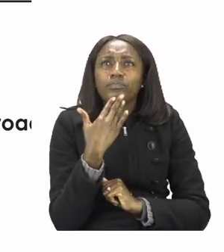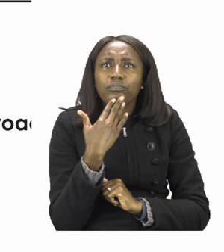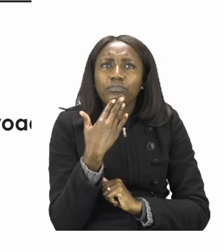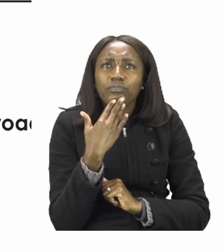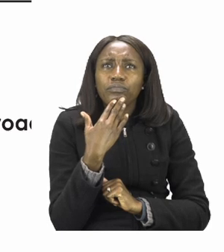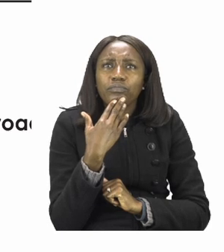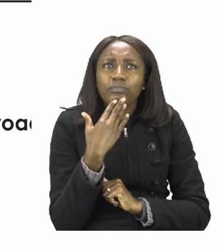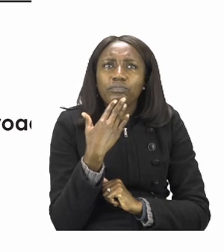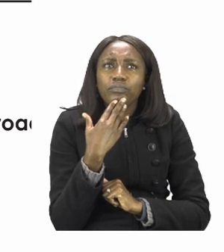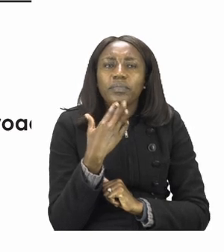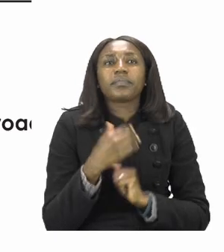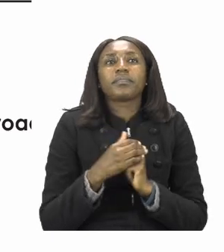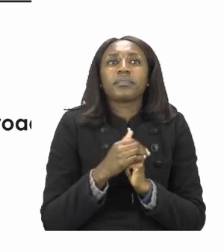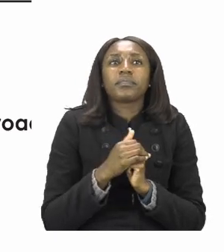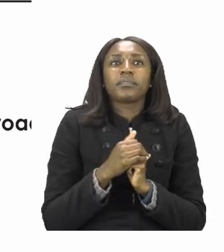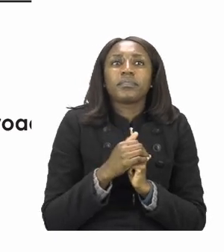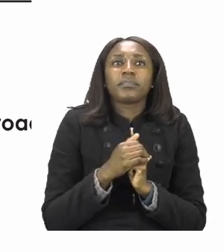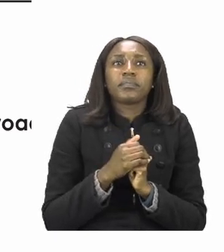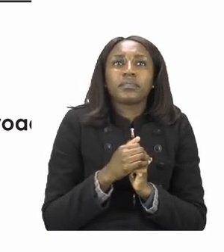road?